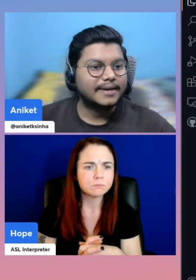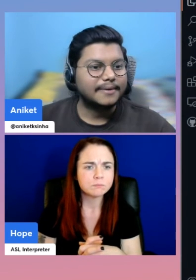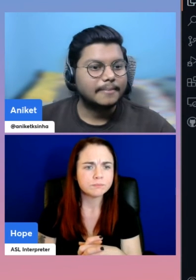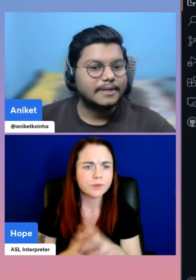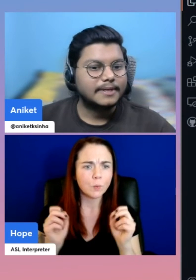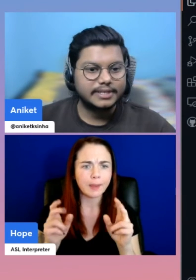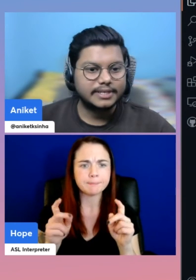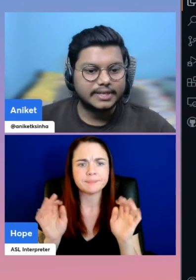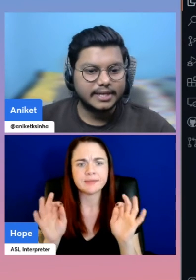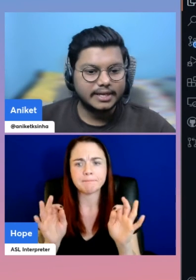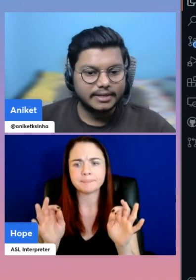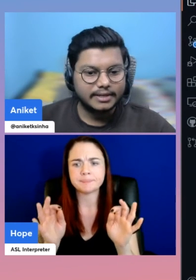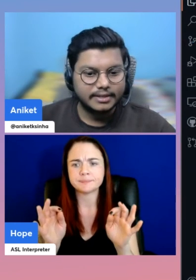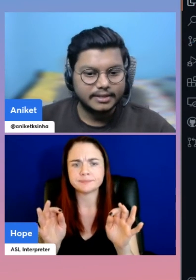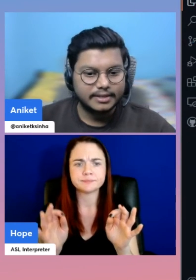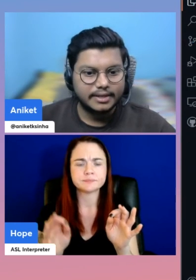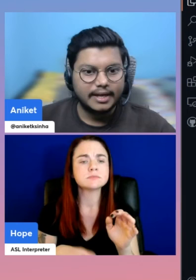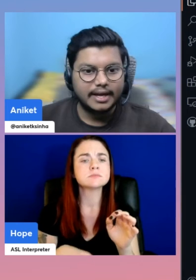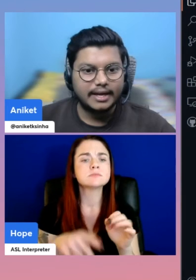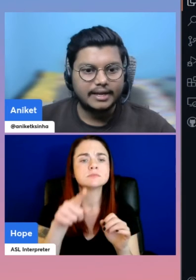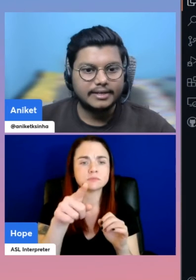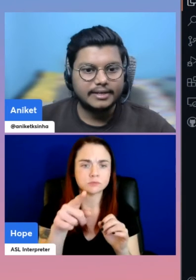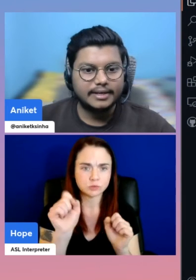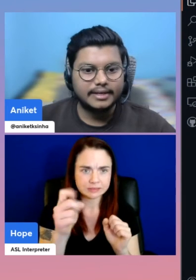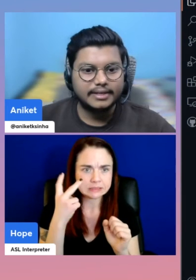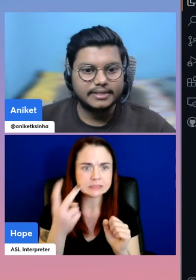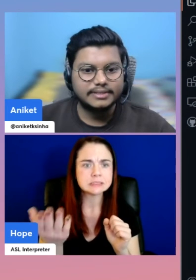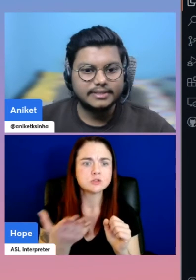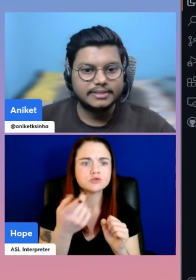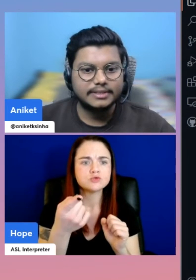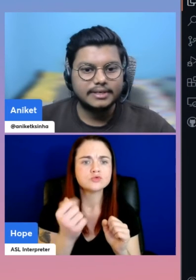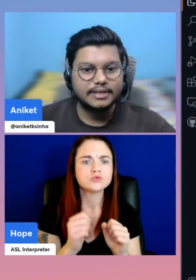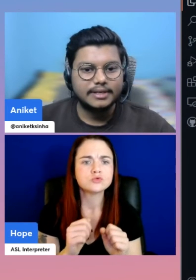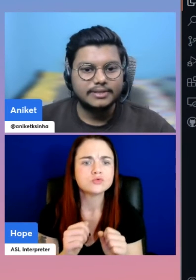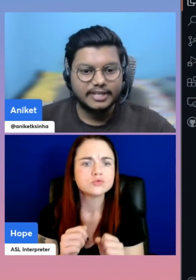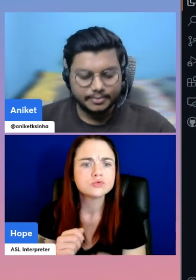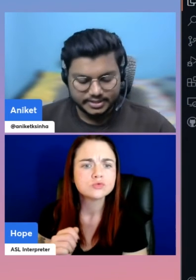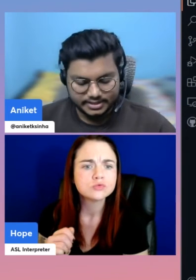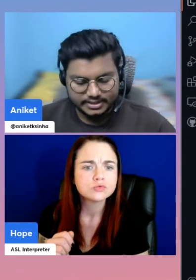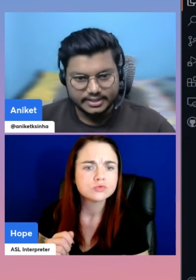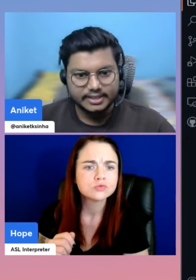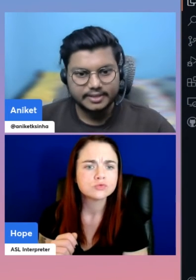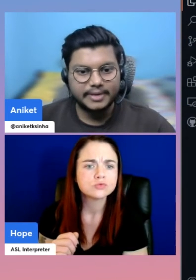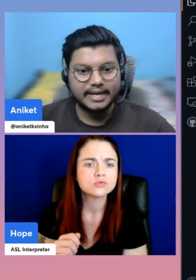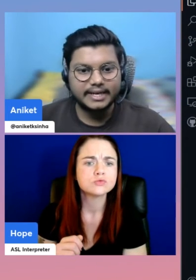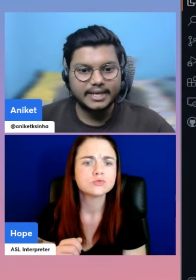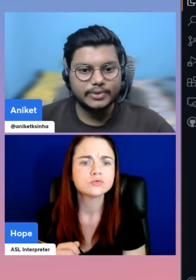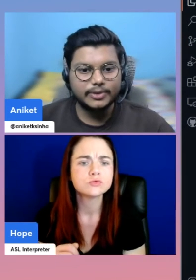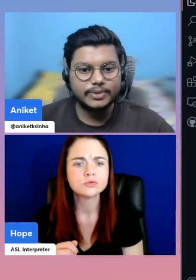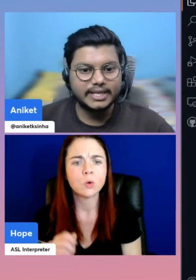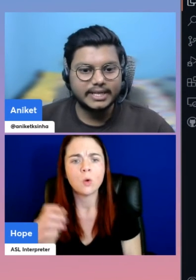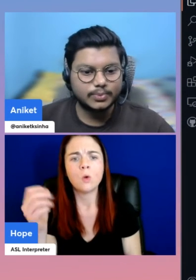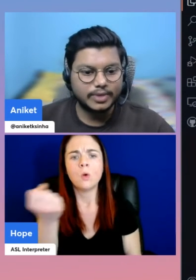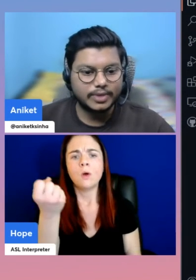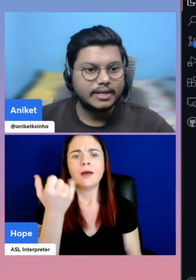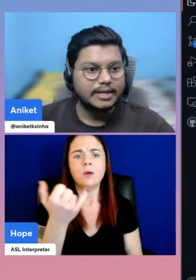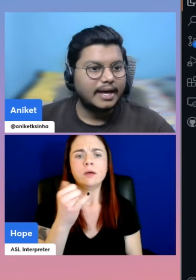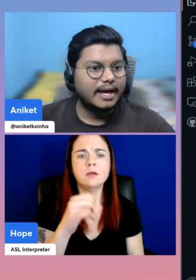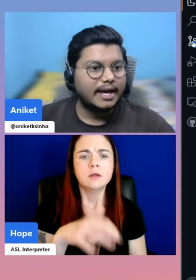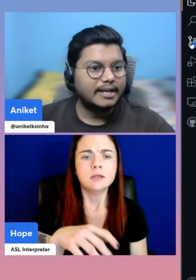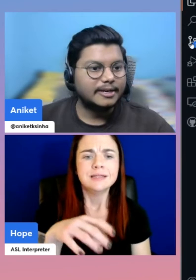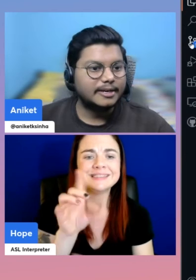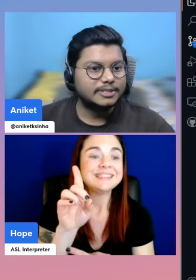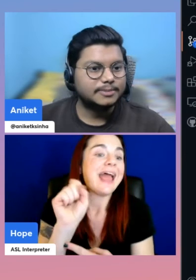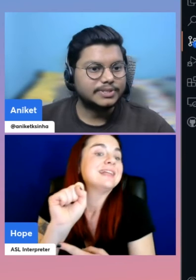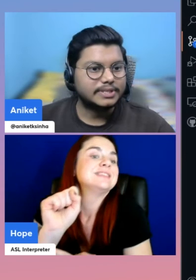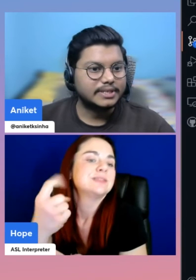Okay, yeah. So here we are, and here is, so let me just make it D1 to DS1,